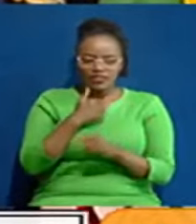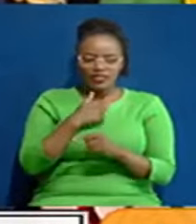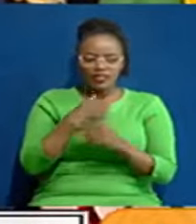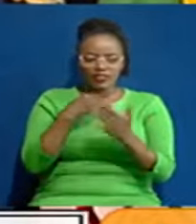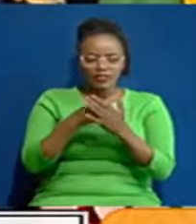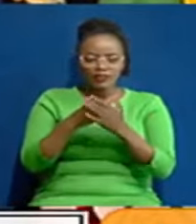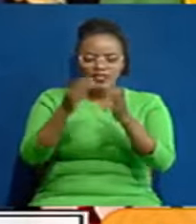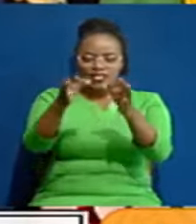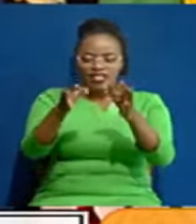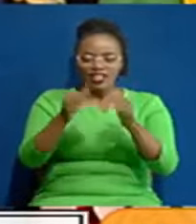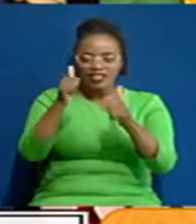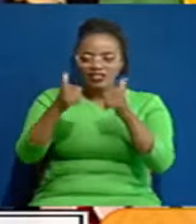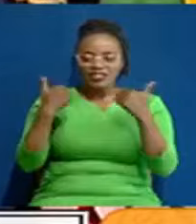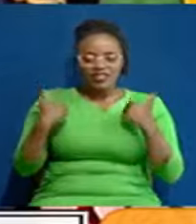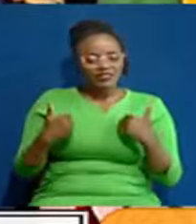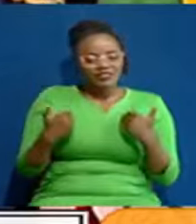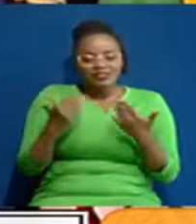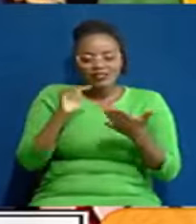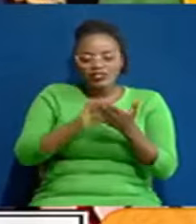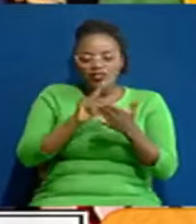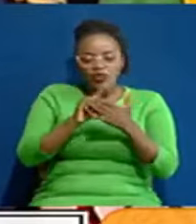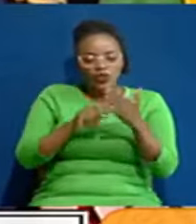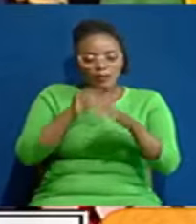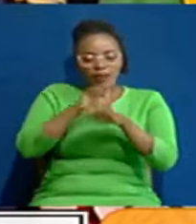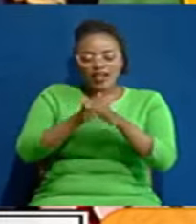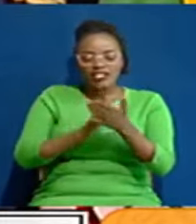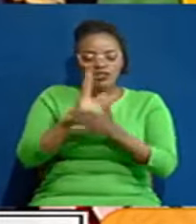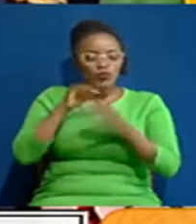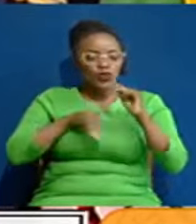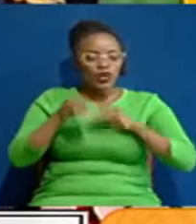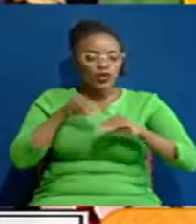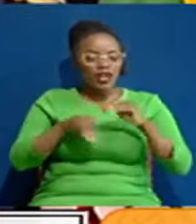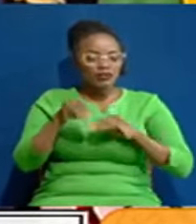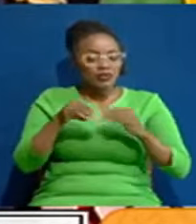account that, again, I'm told they are proceeds of crime.